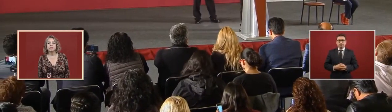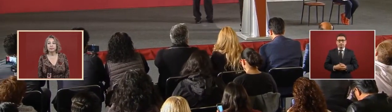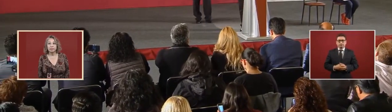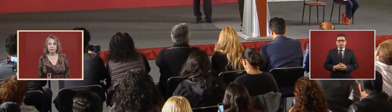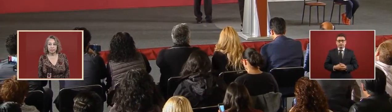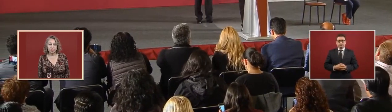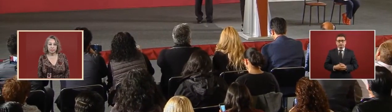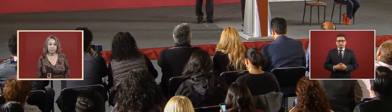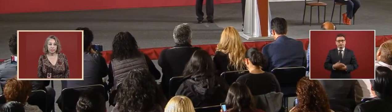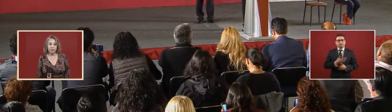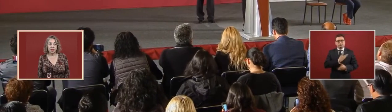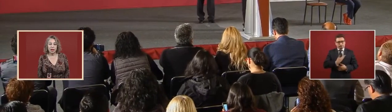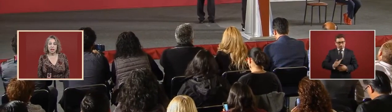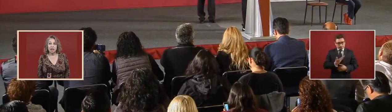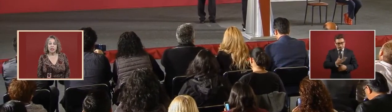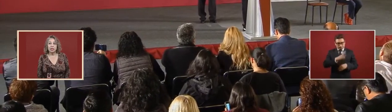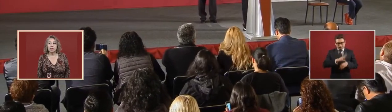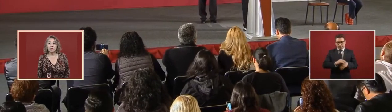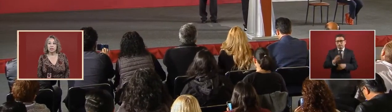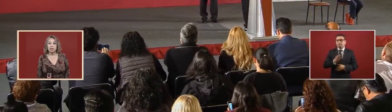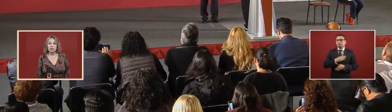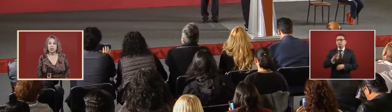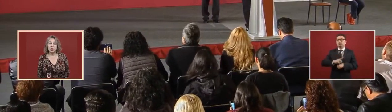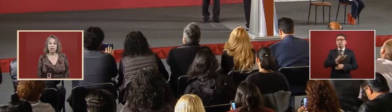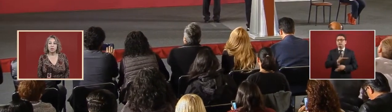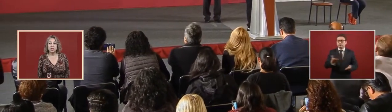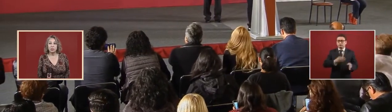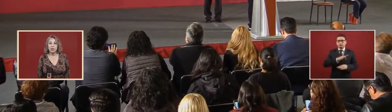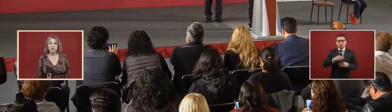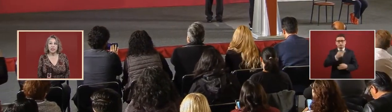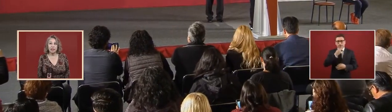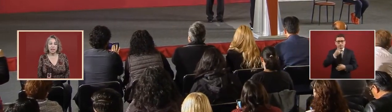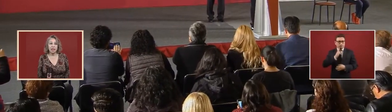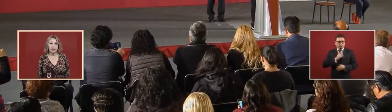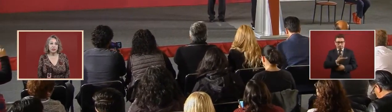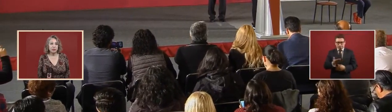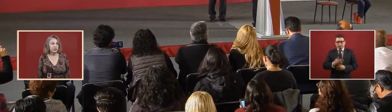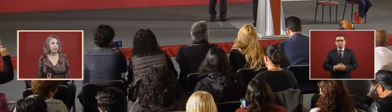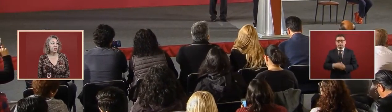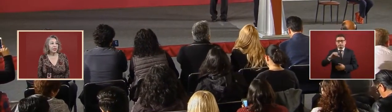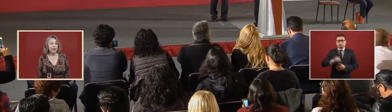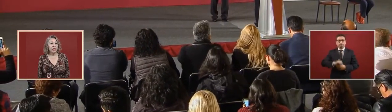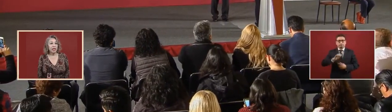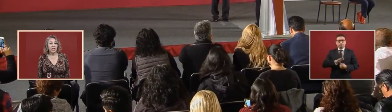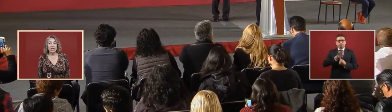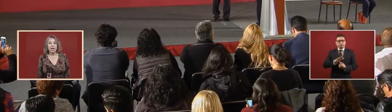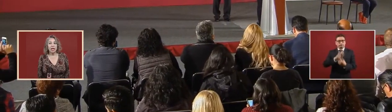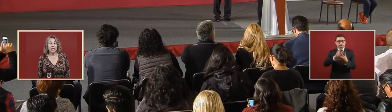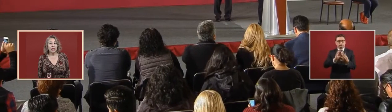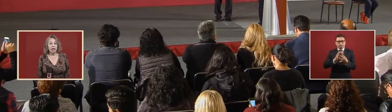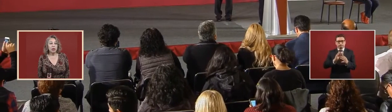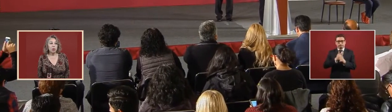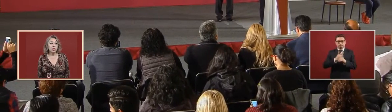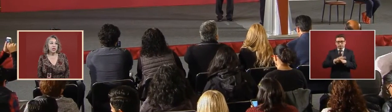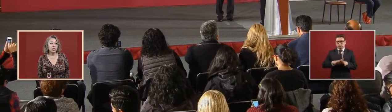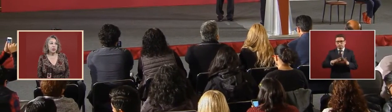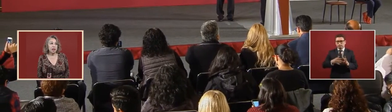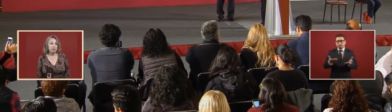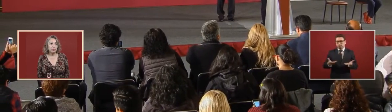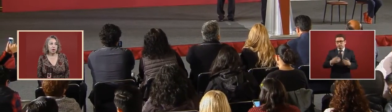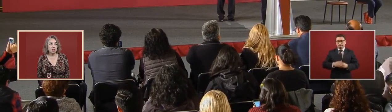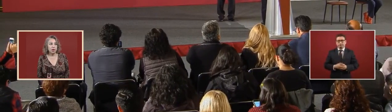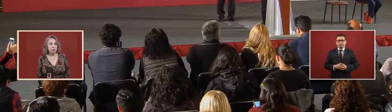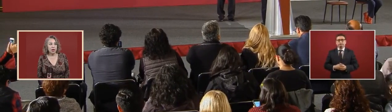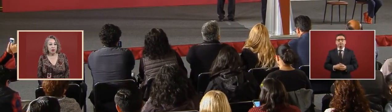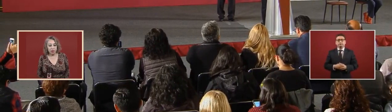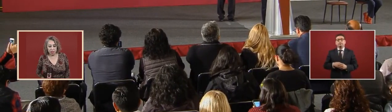first. Con su autorización, señor presidente, muy buenos días tengan todas y todos ustedes. So, hello, Mr. President. Hoy vamos thank a presentarnos solamente el informe del estado que